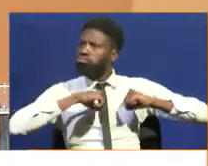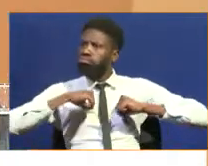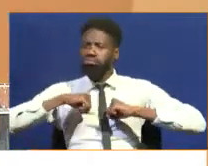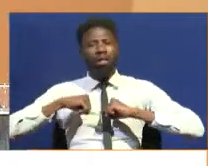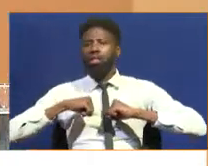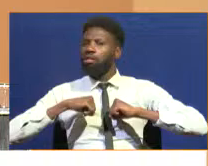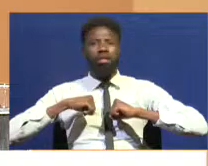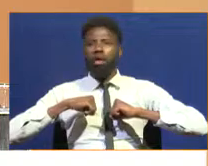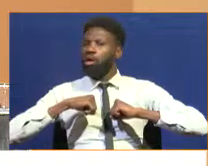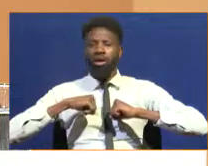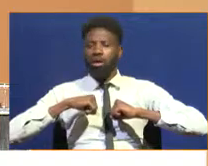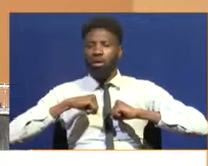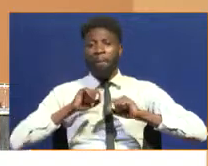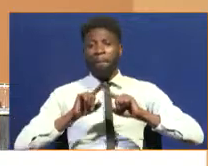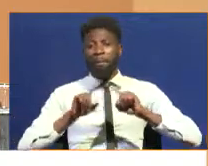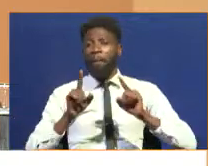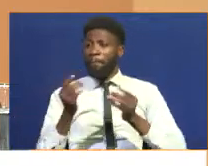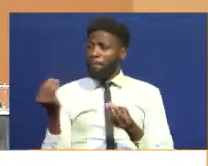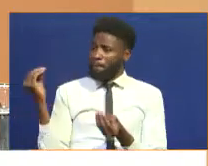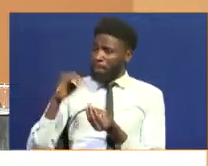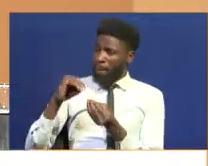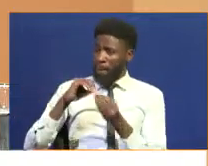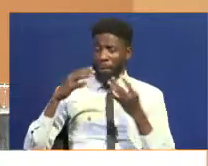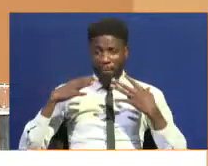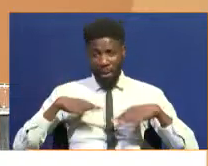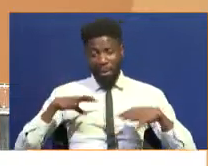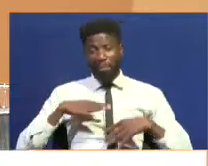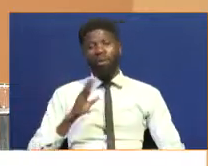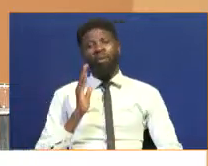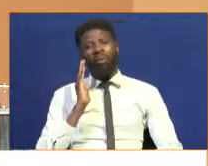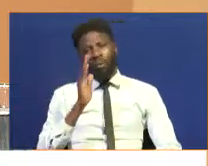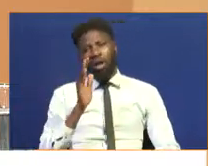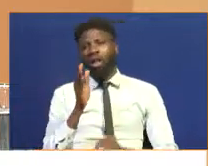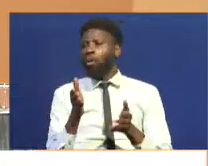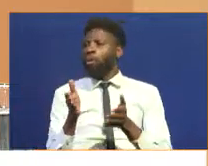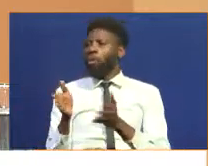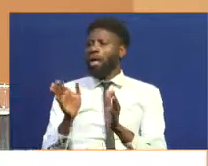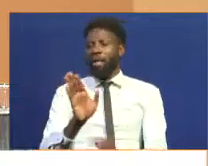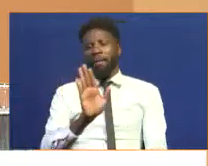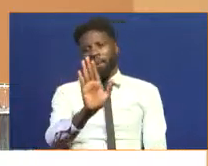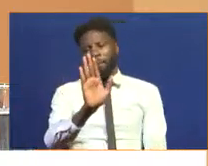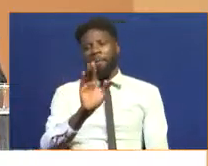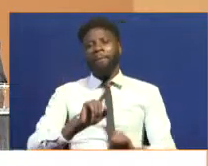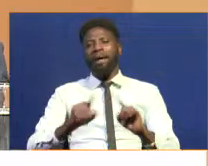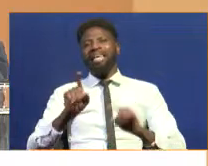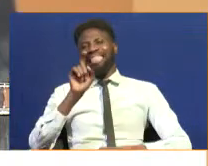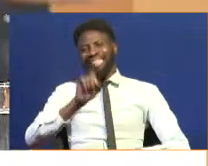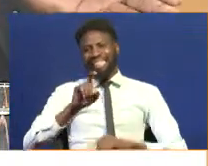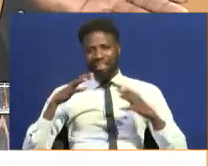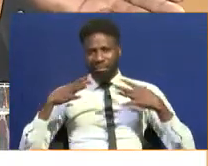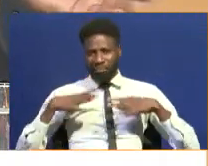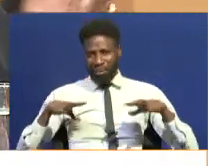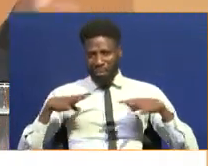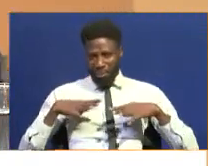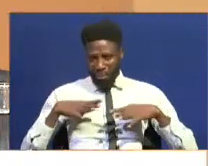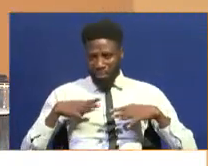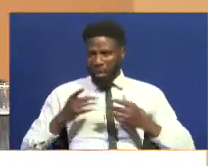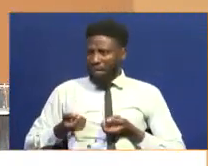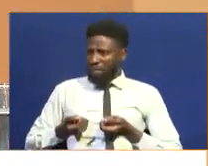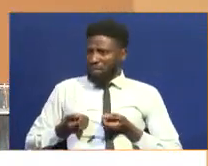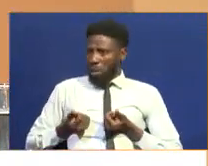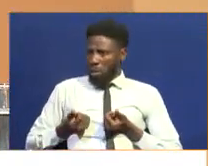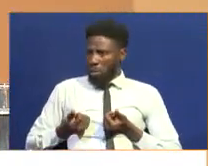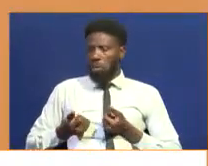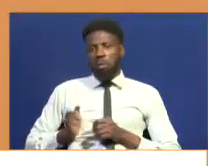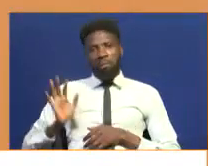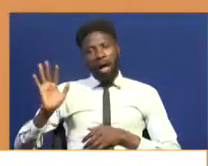the majority will always have their way. But also we need to give the minorities their say. Yes. Very